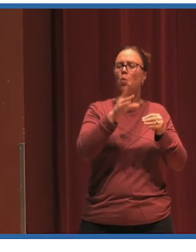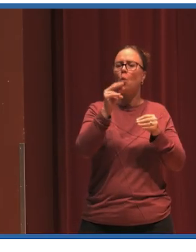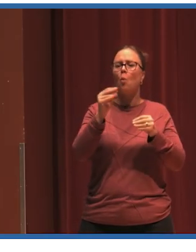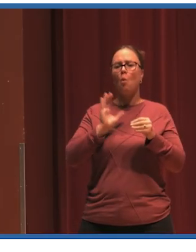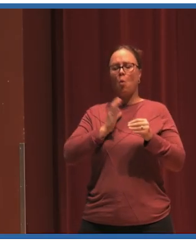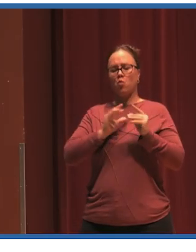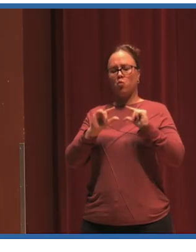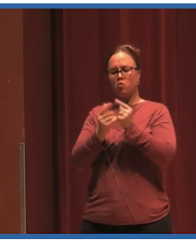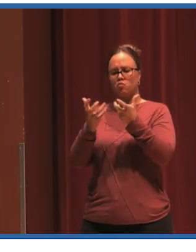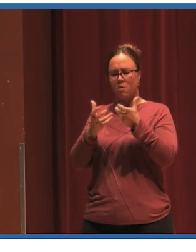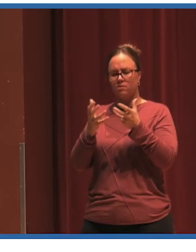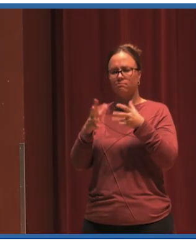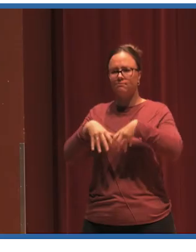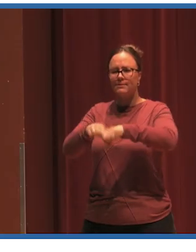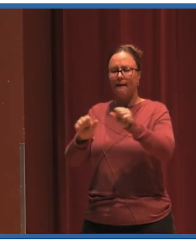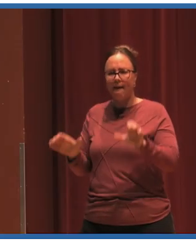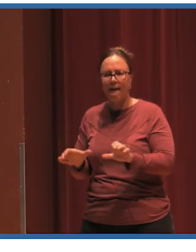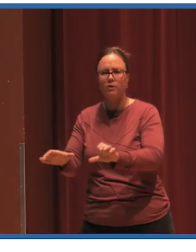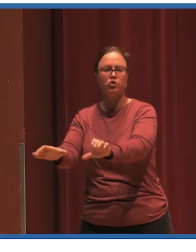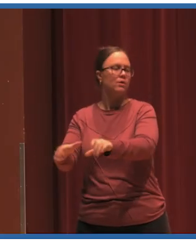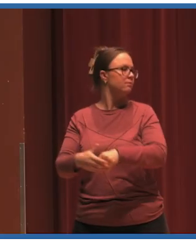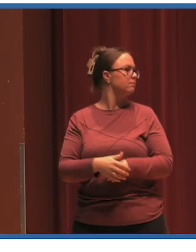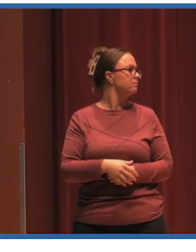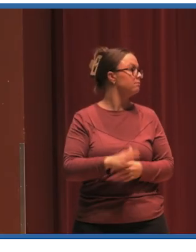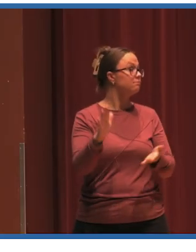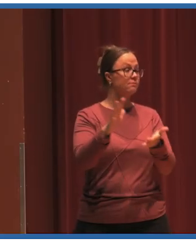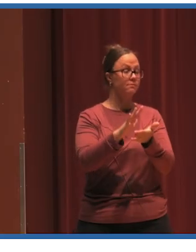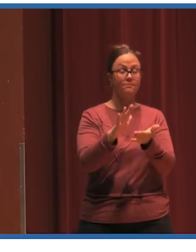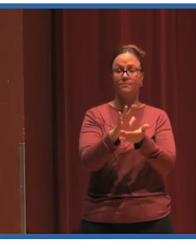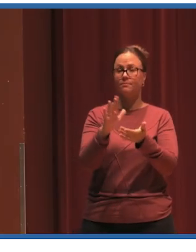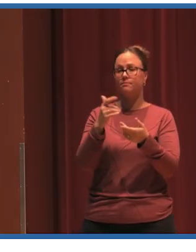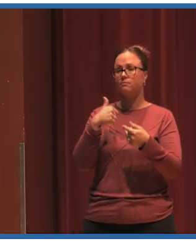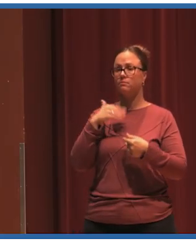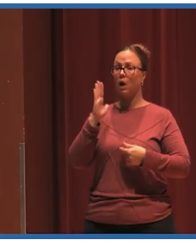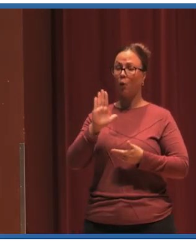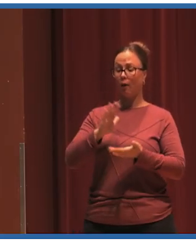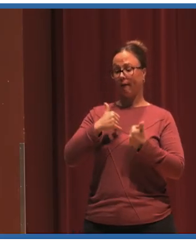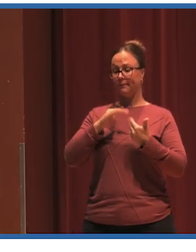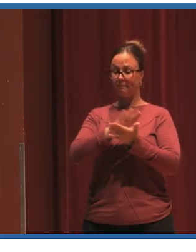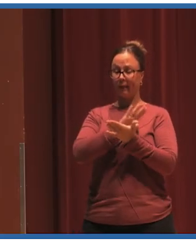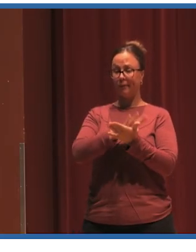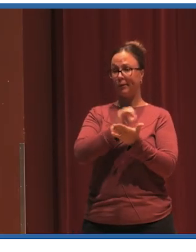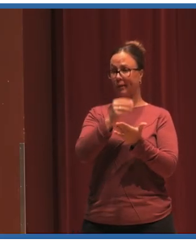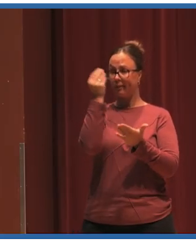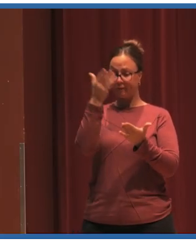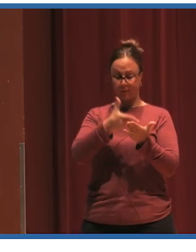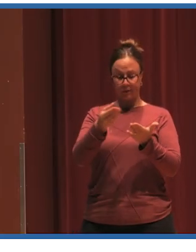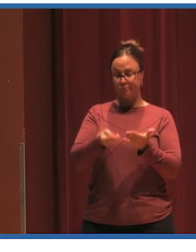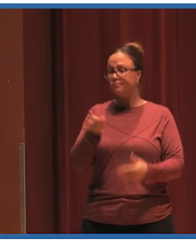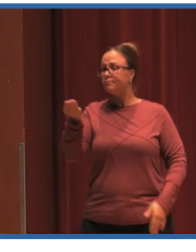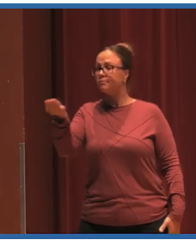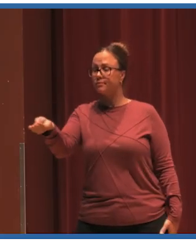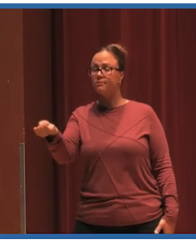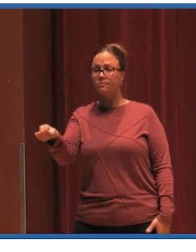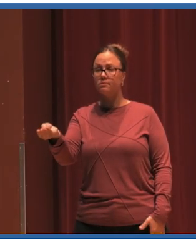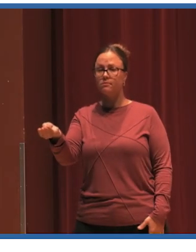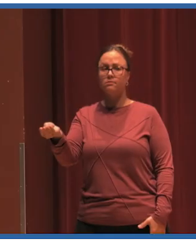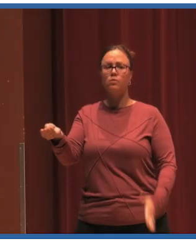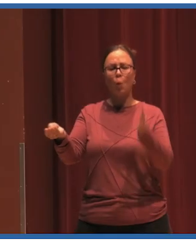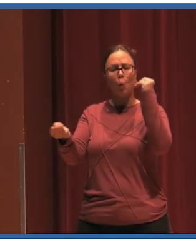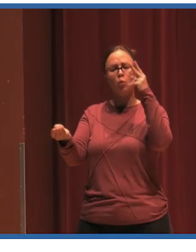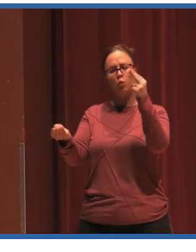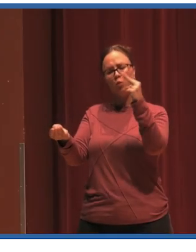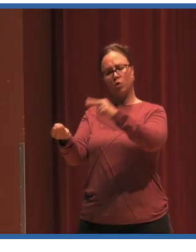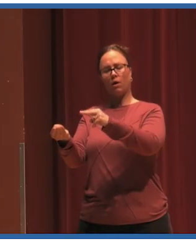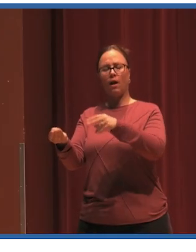hand you a flyer with some information on it. I hope that you do it. And then have some